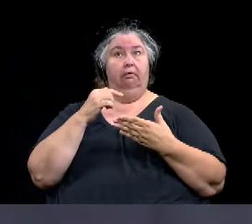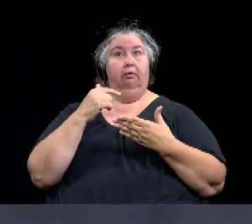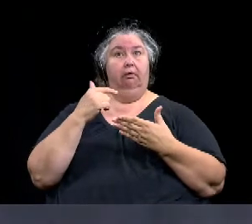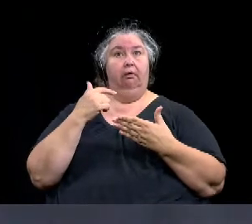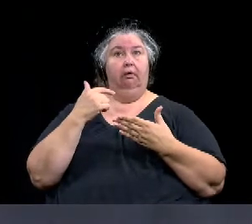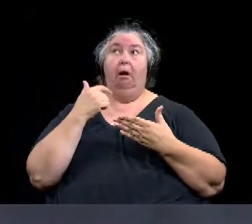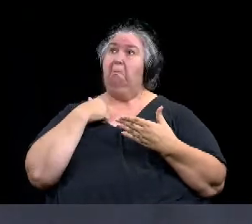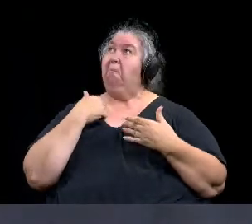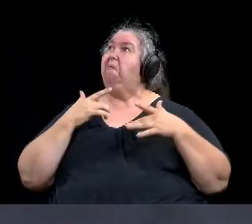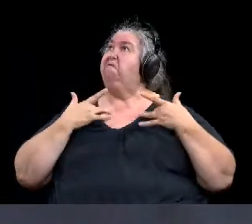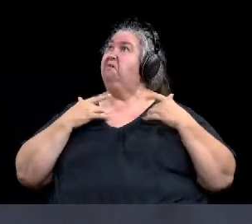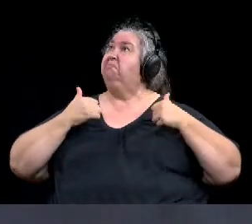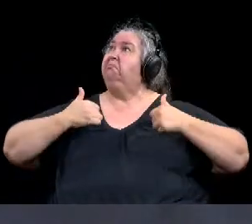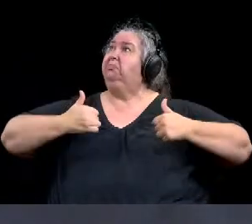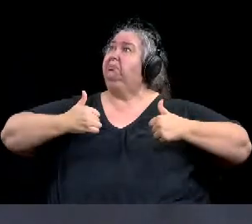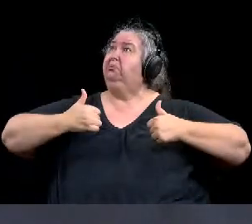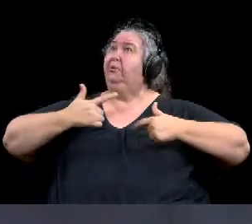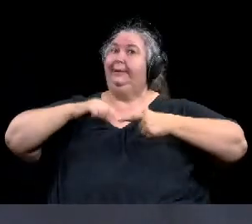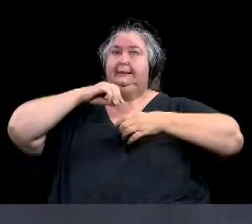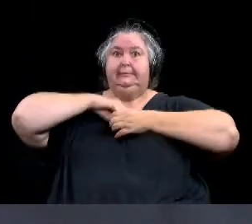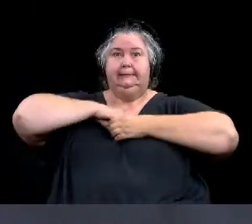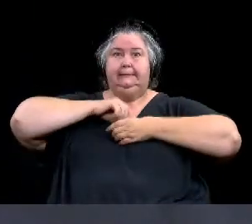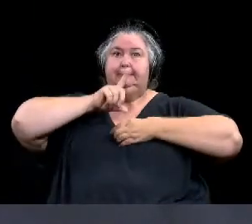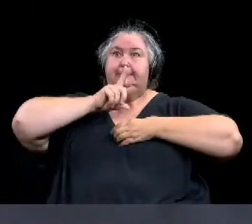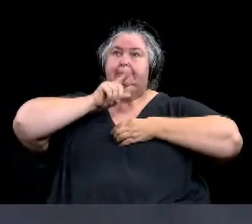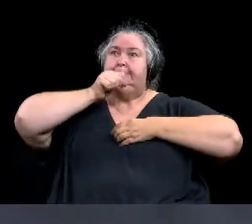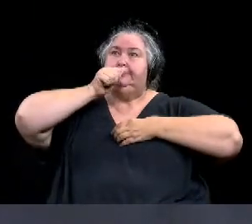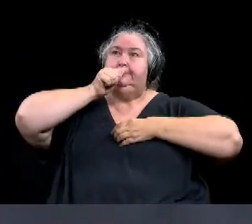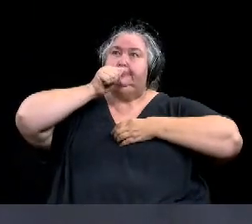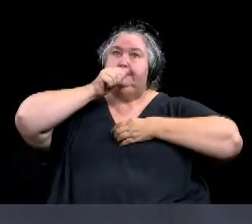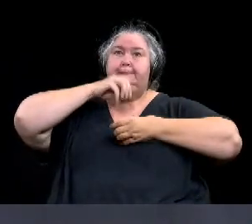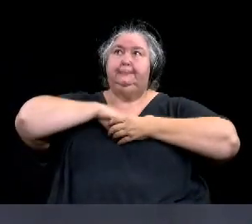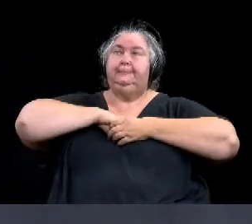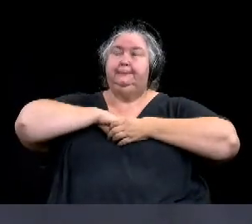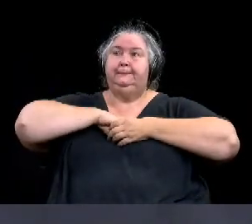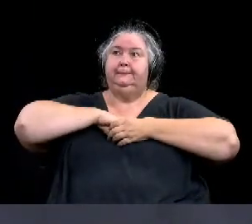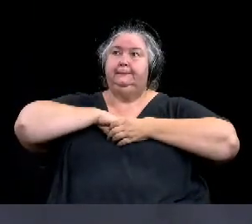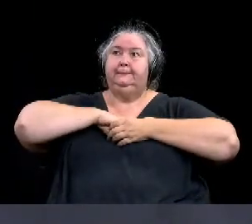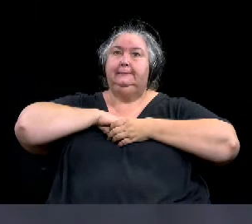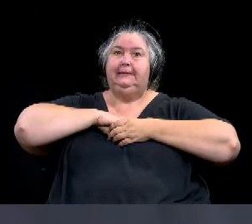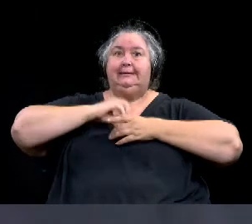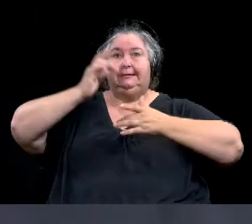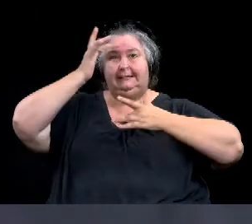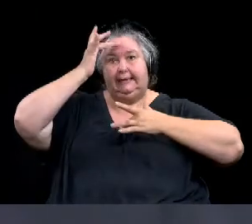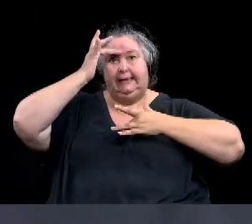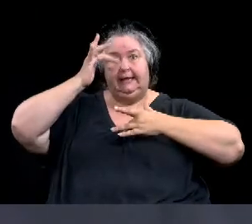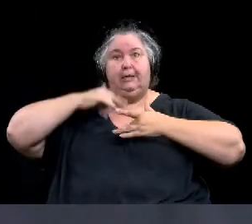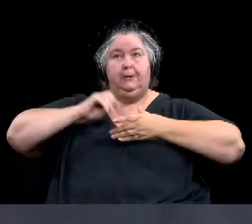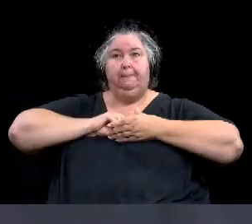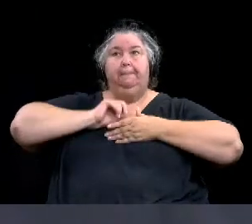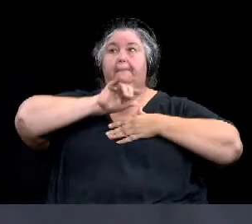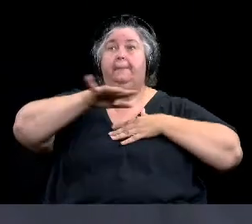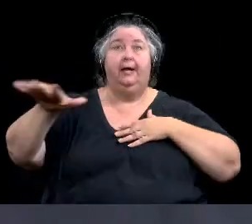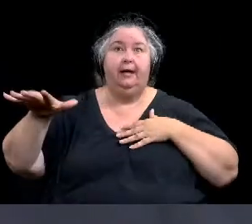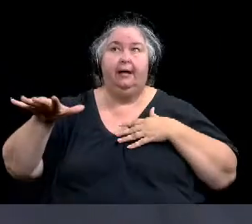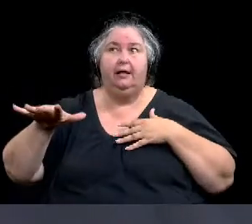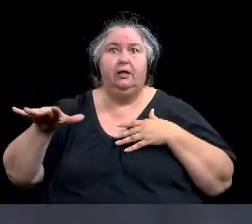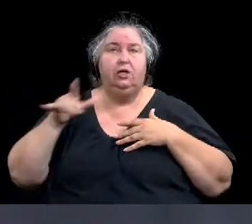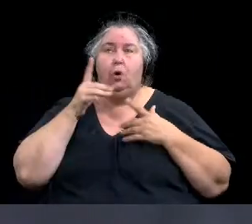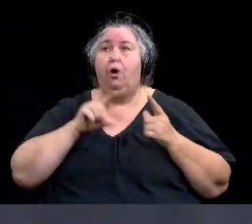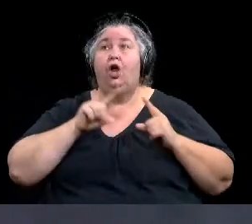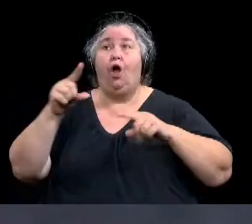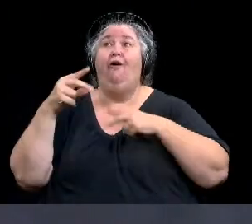test and you're going to your grandparents' house or other places that could cause the spread. So this would be